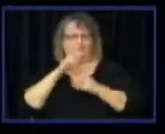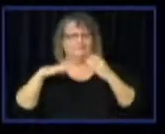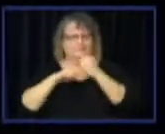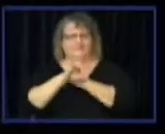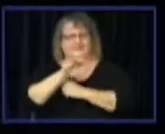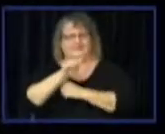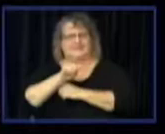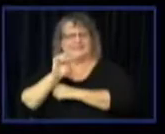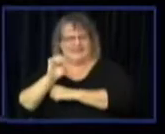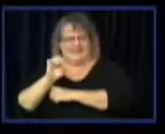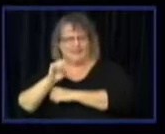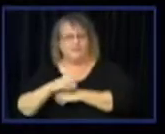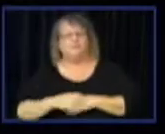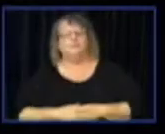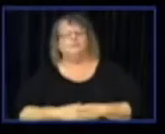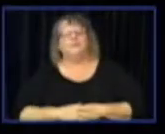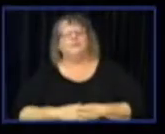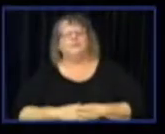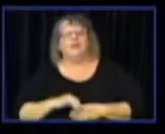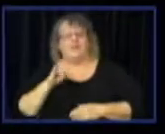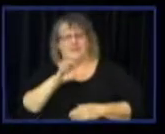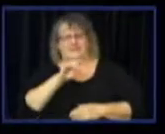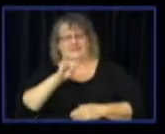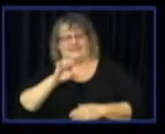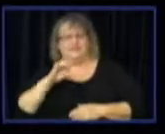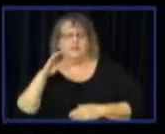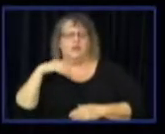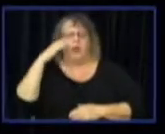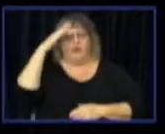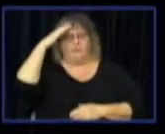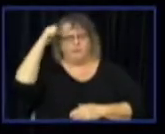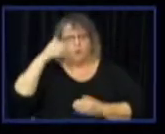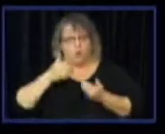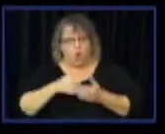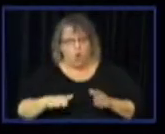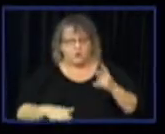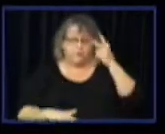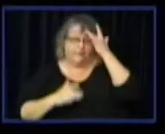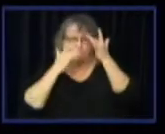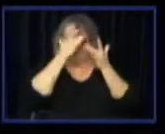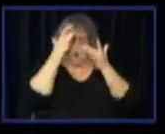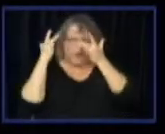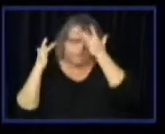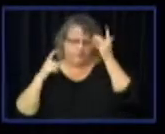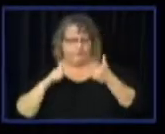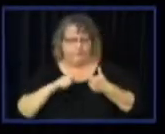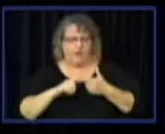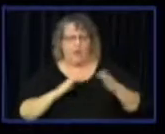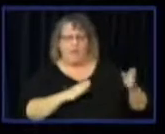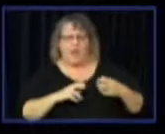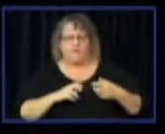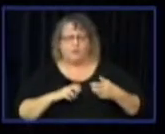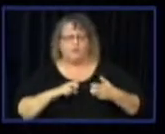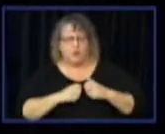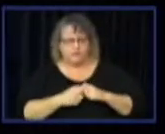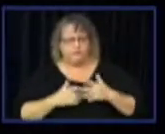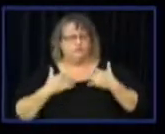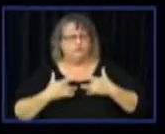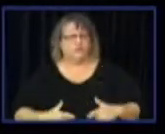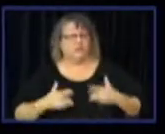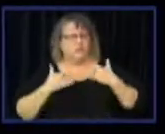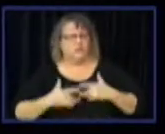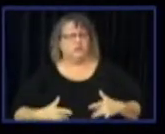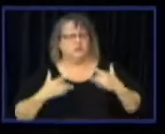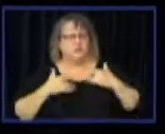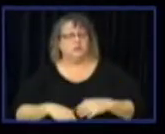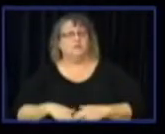traumatic encephalopathy, which is characterized by memory loss, behavioral problems, and depression. And what's happened